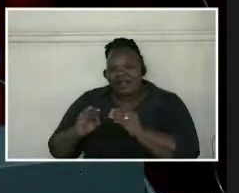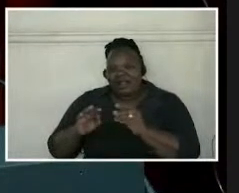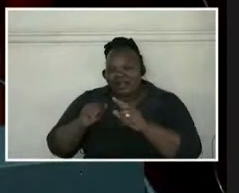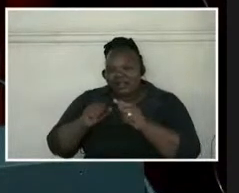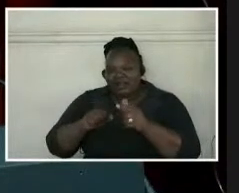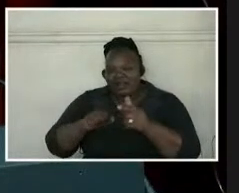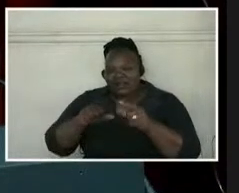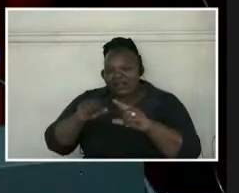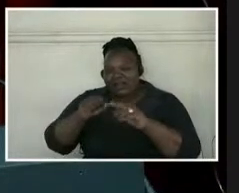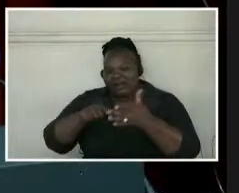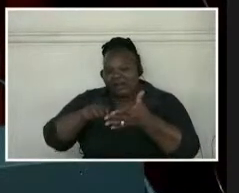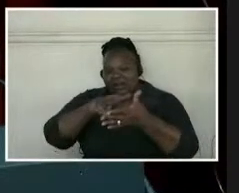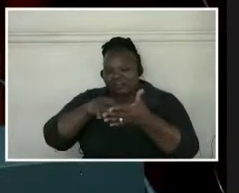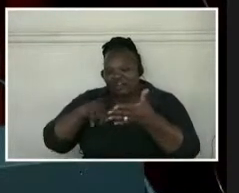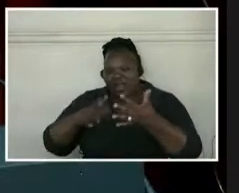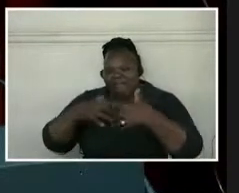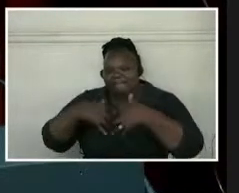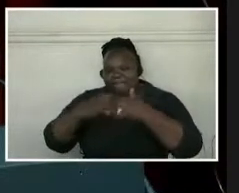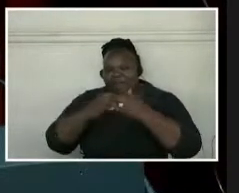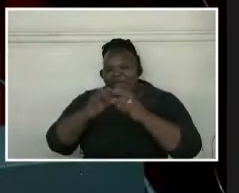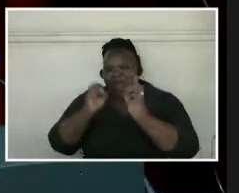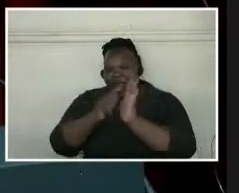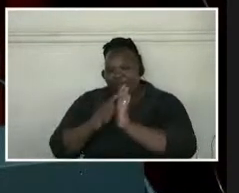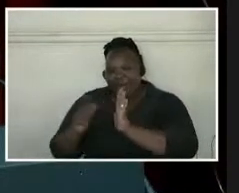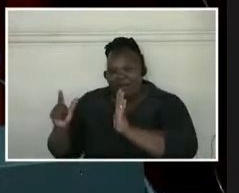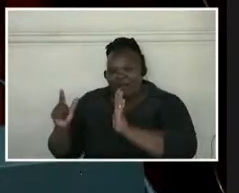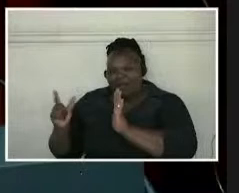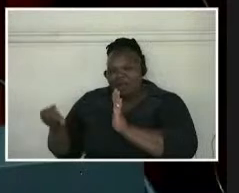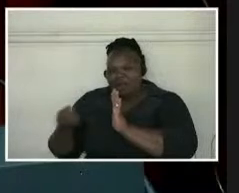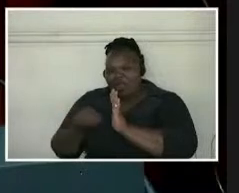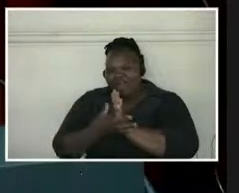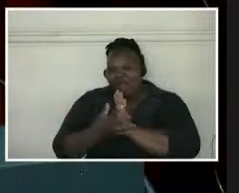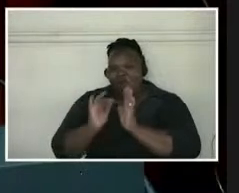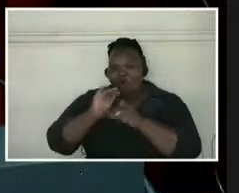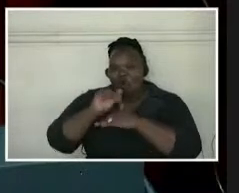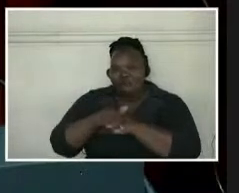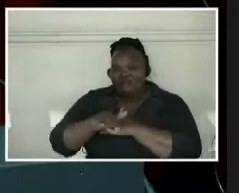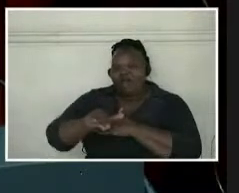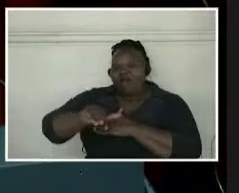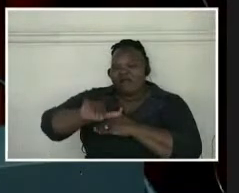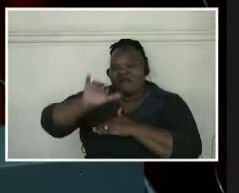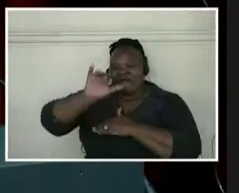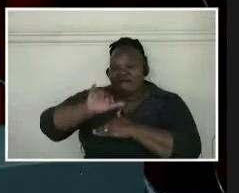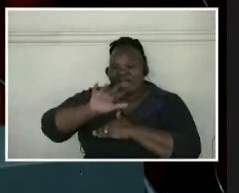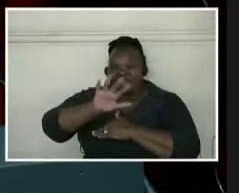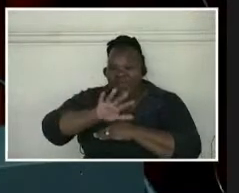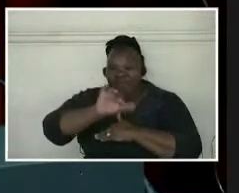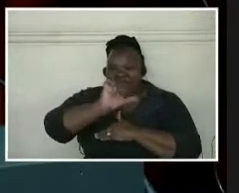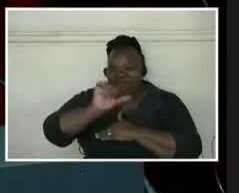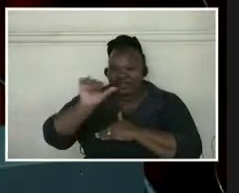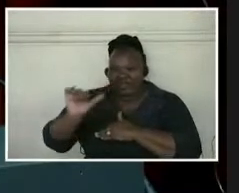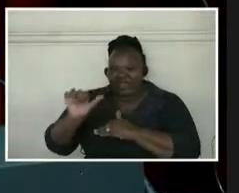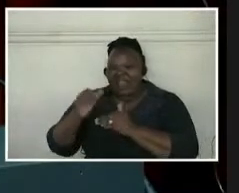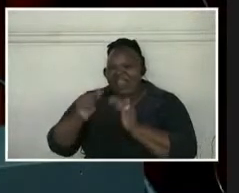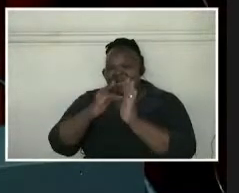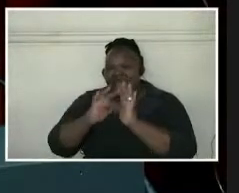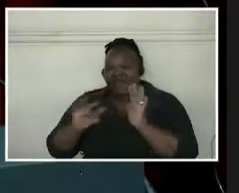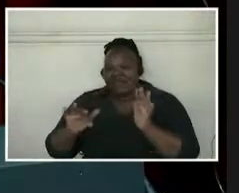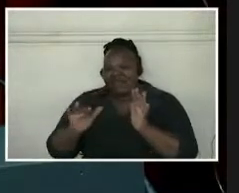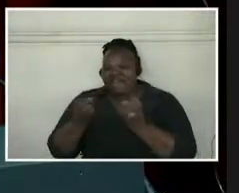establishment of libraries and providing over 156 libraries with free internet